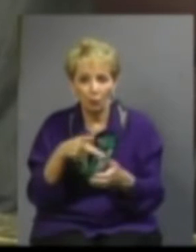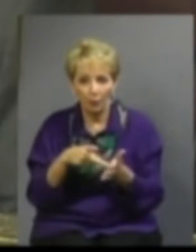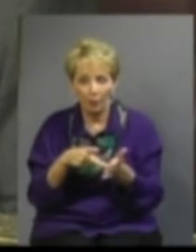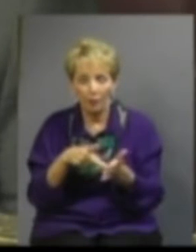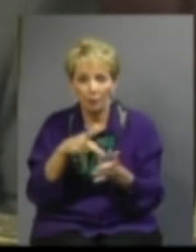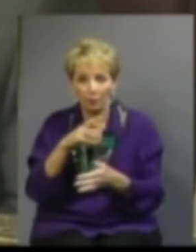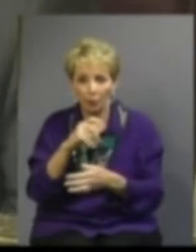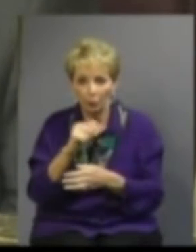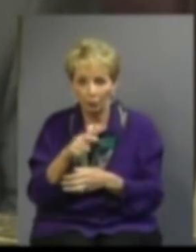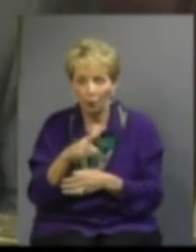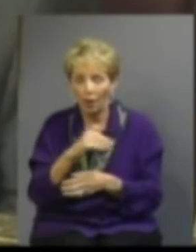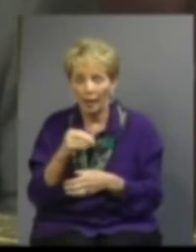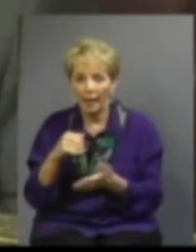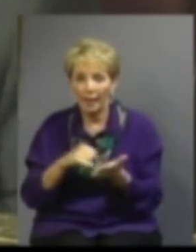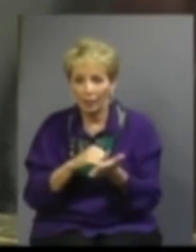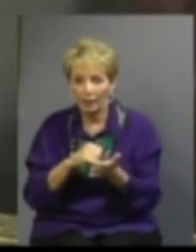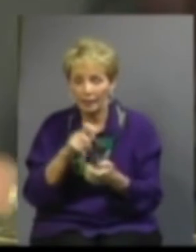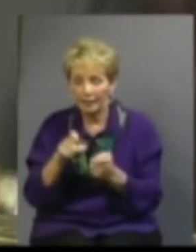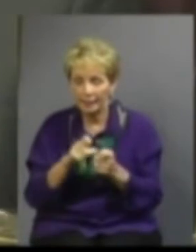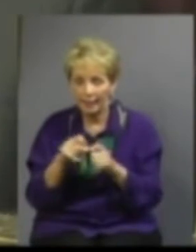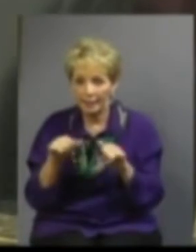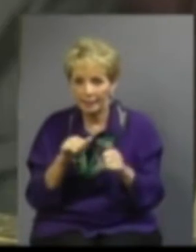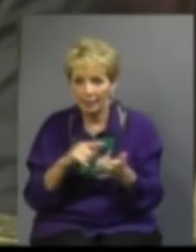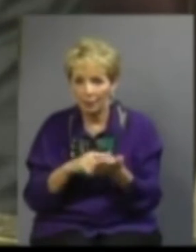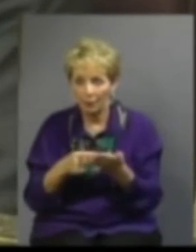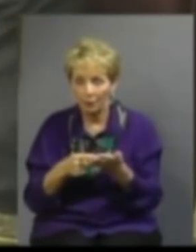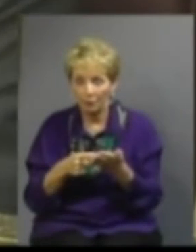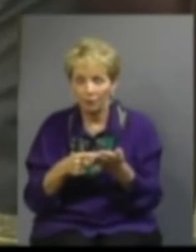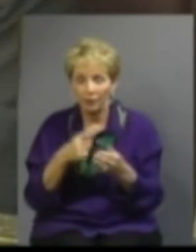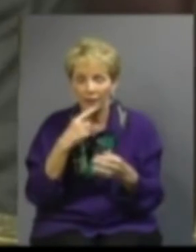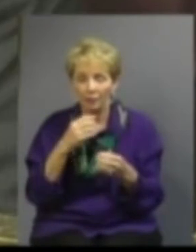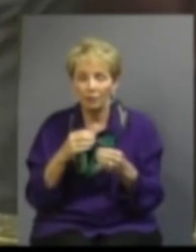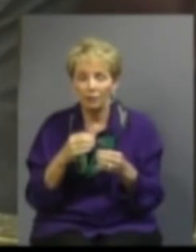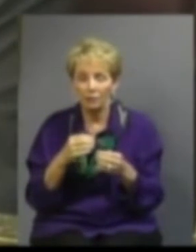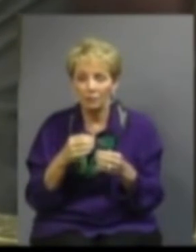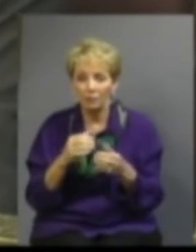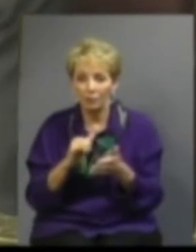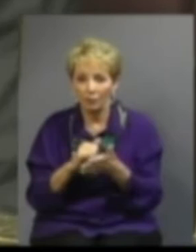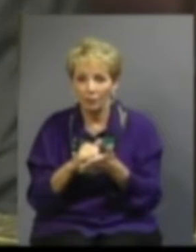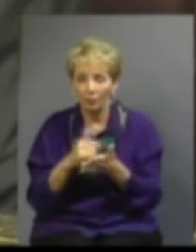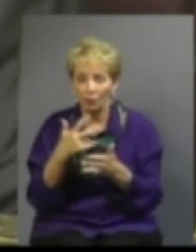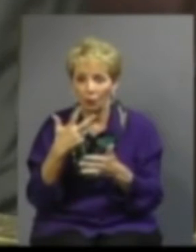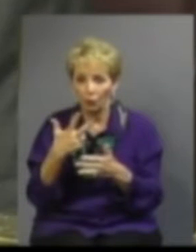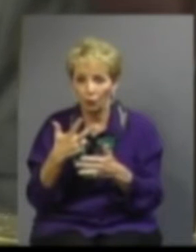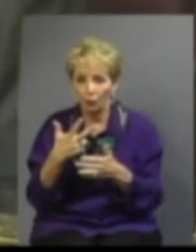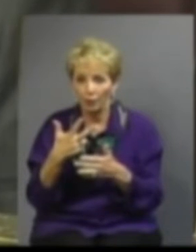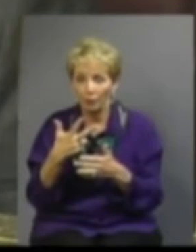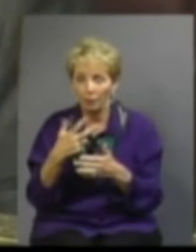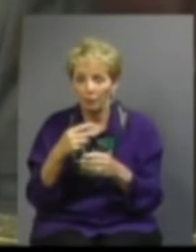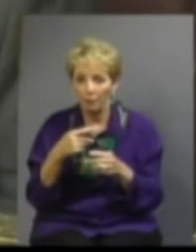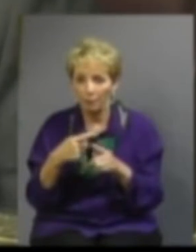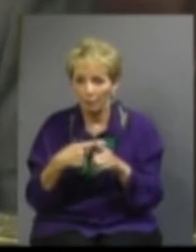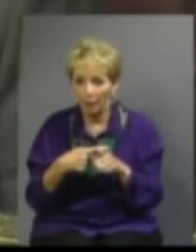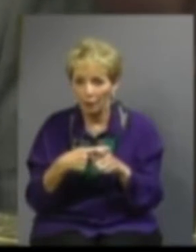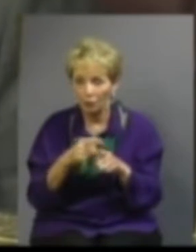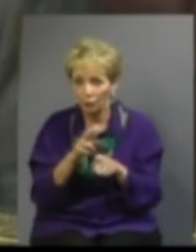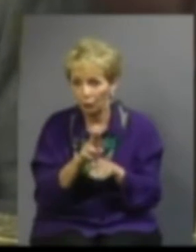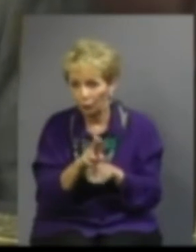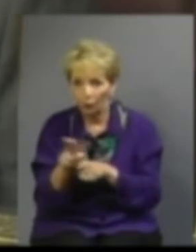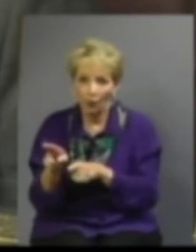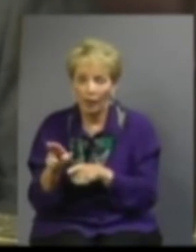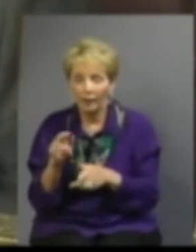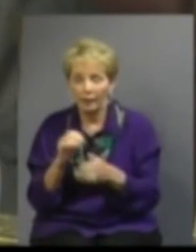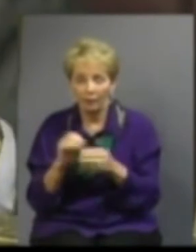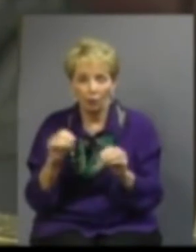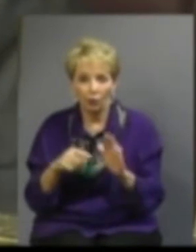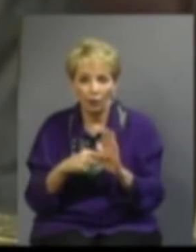interest in exactly the same amount. You're just moving those payments 3 months to the right. And since that wouldn't have any